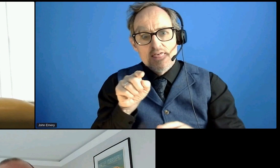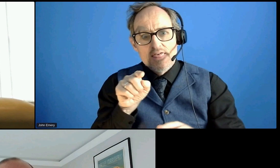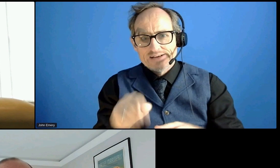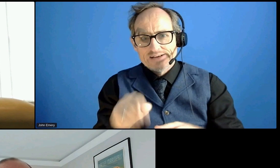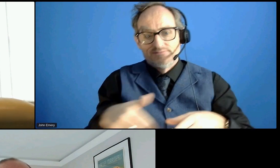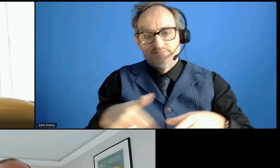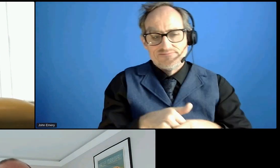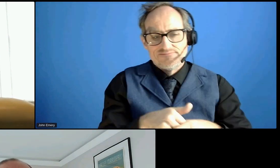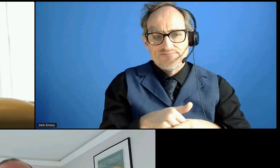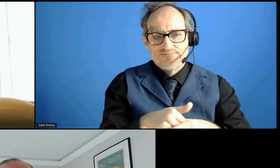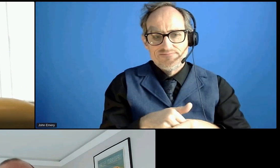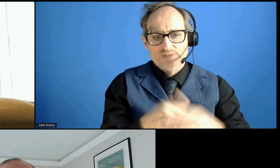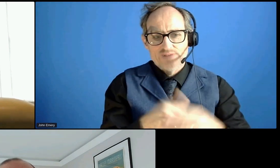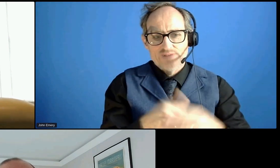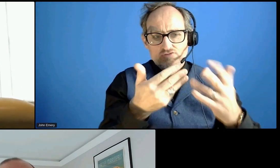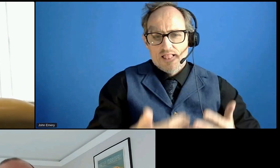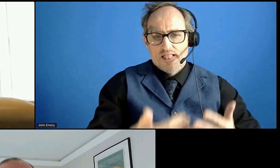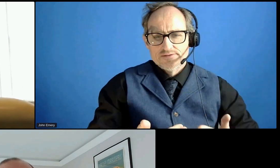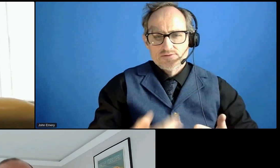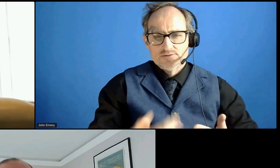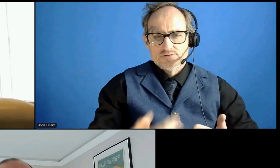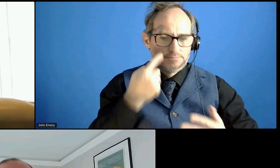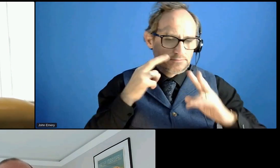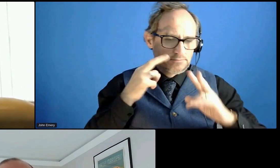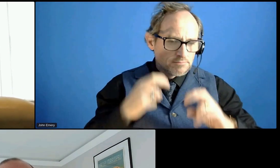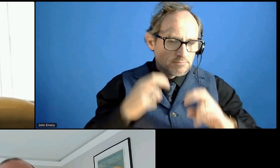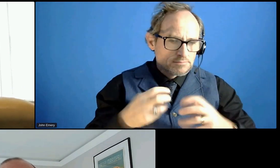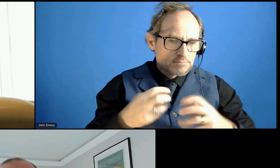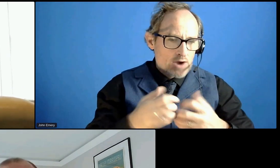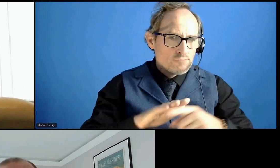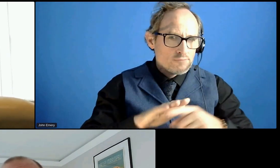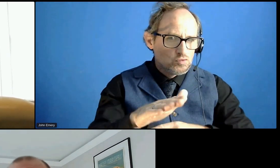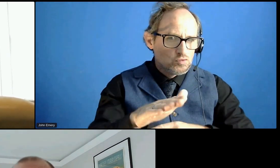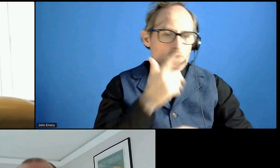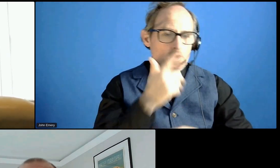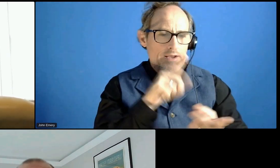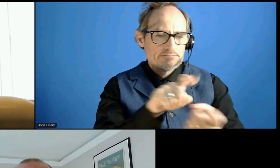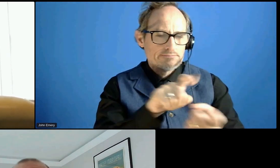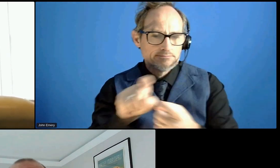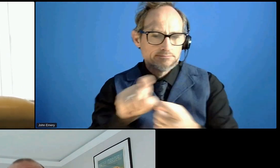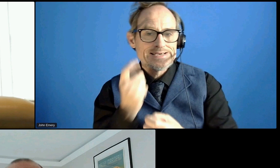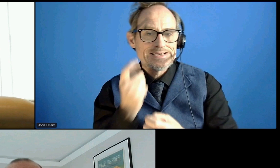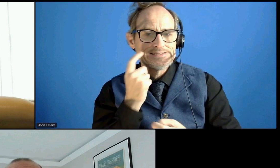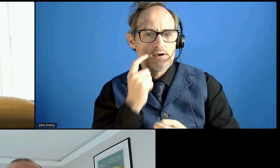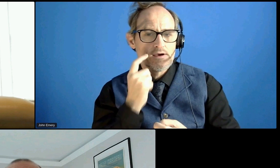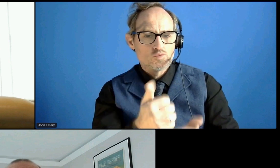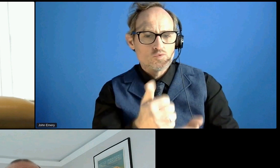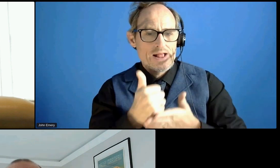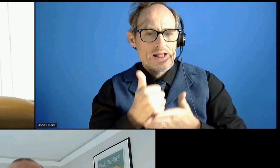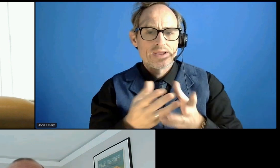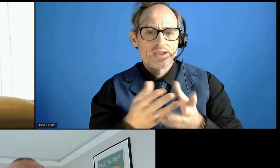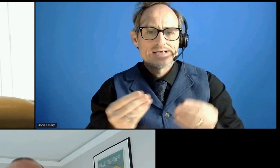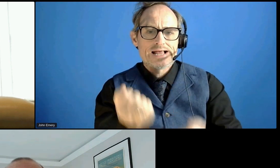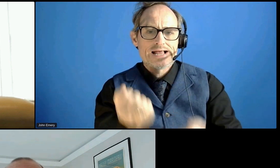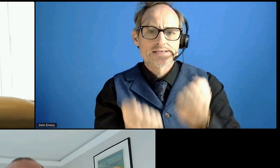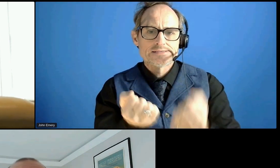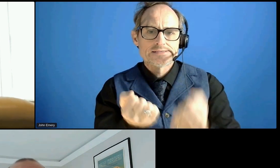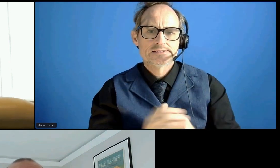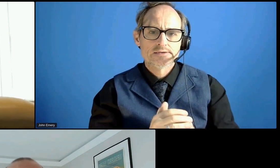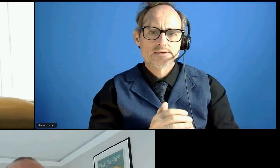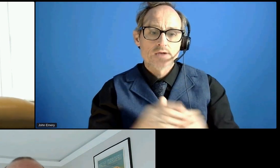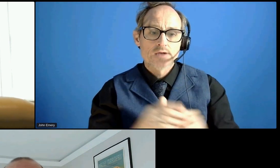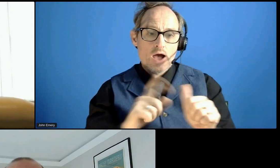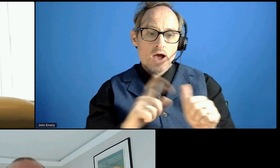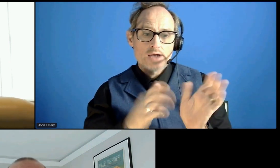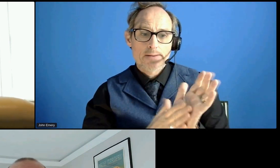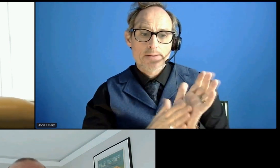at why and how that could be pulled together. So yeah, I mean, we talked about it as well. There were so part